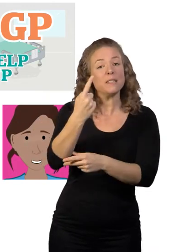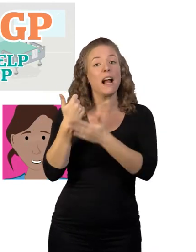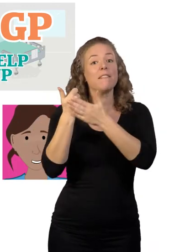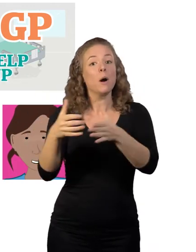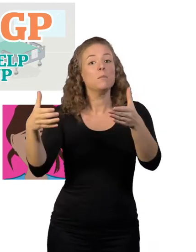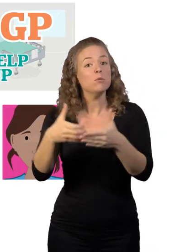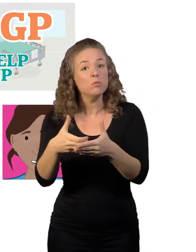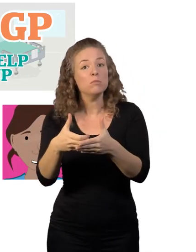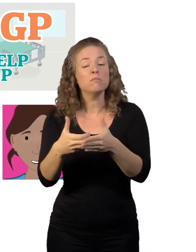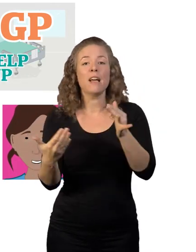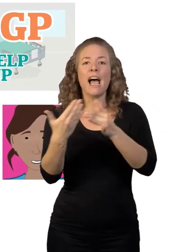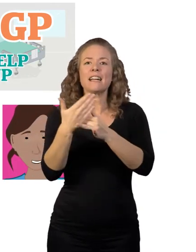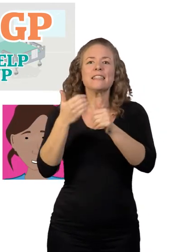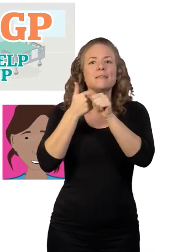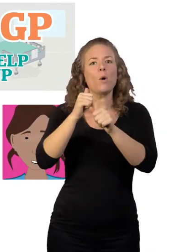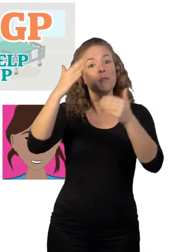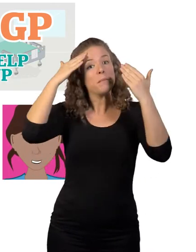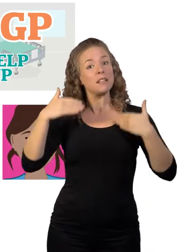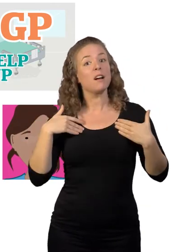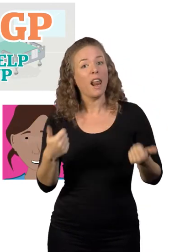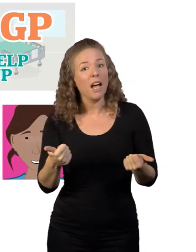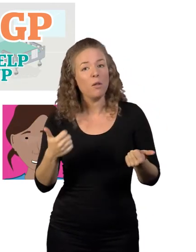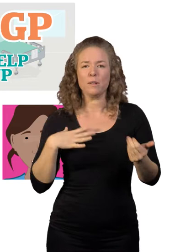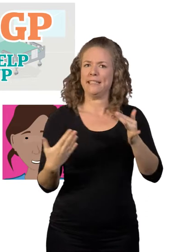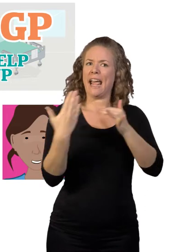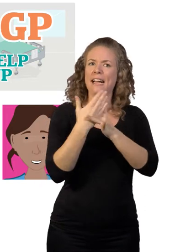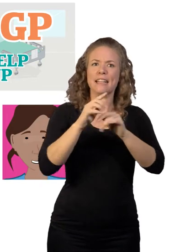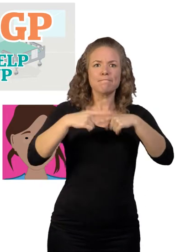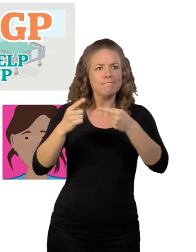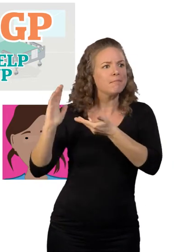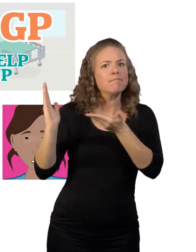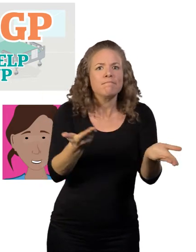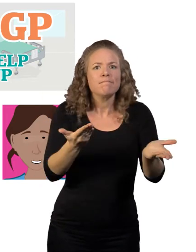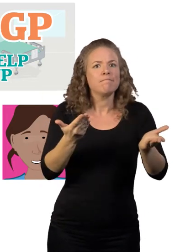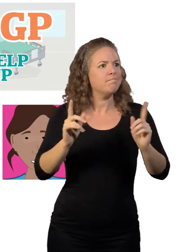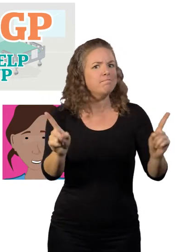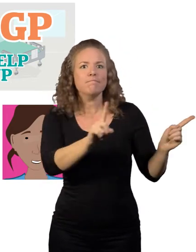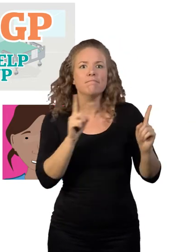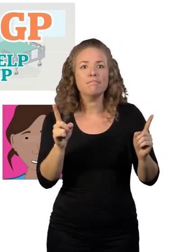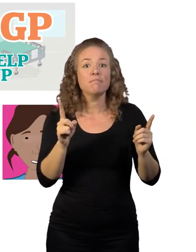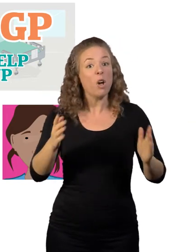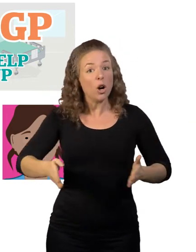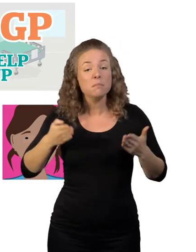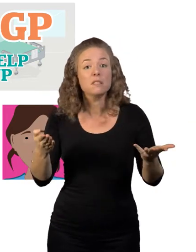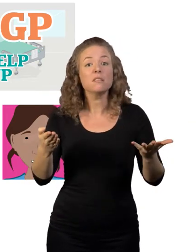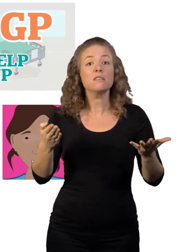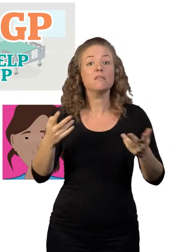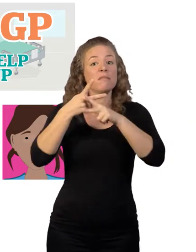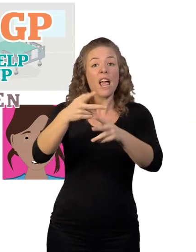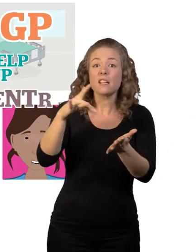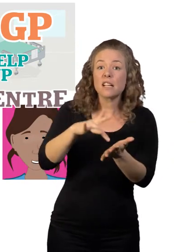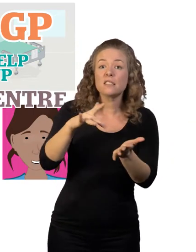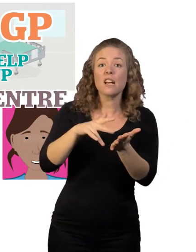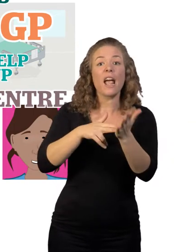self-help group, access support for your mental health, or need access to any other health and social care service, hospital,